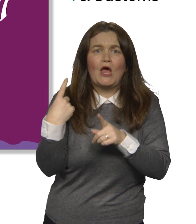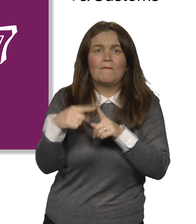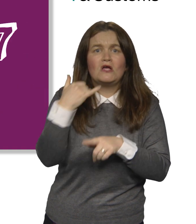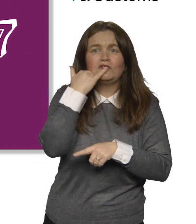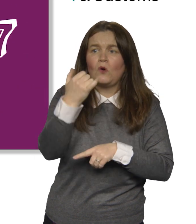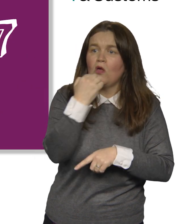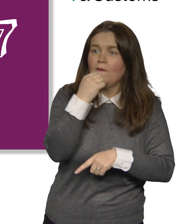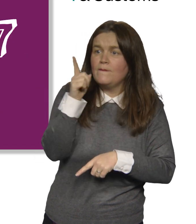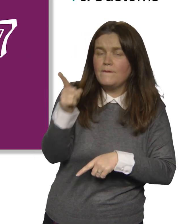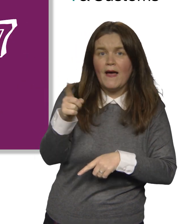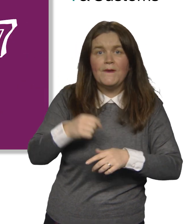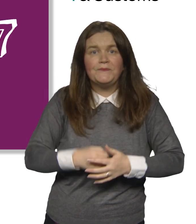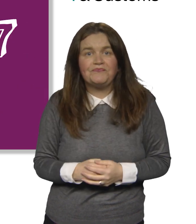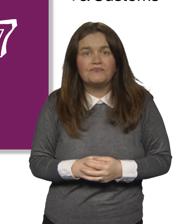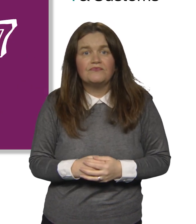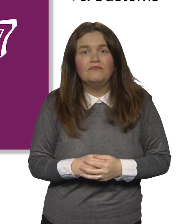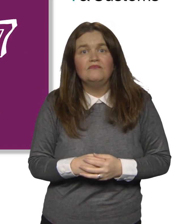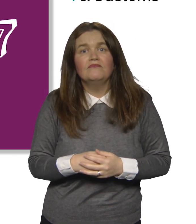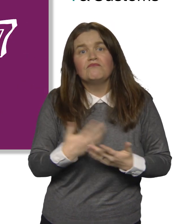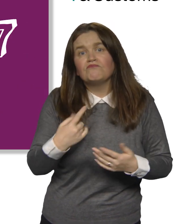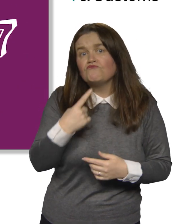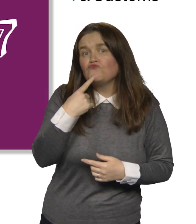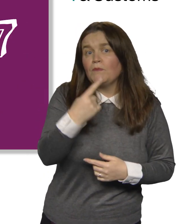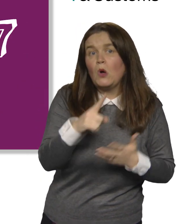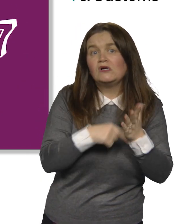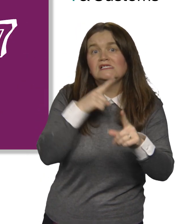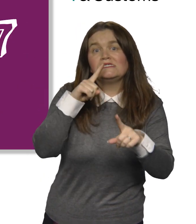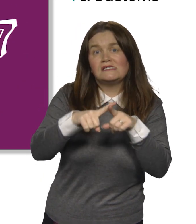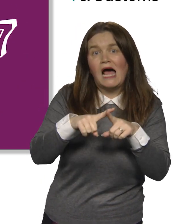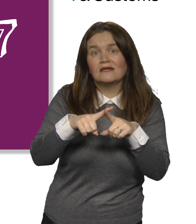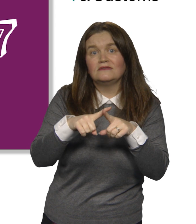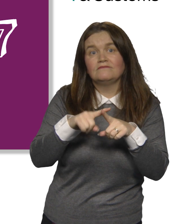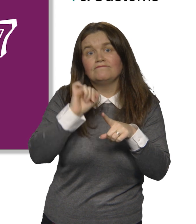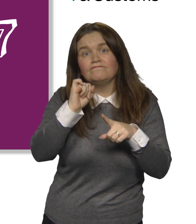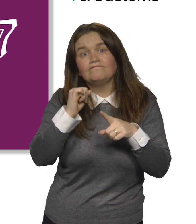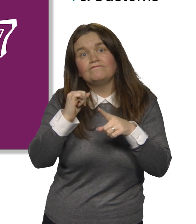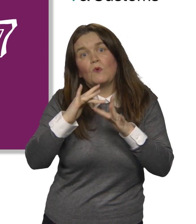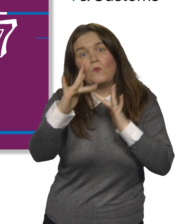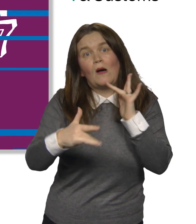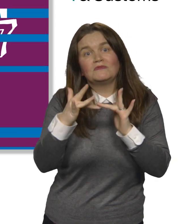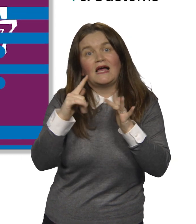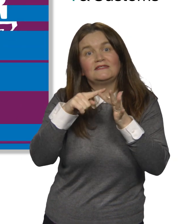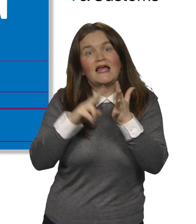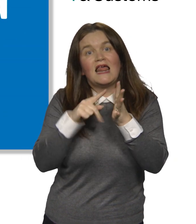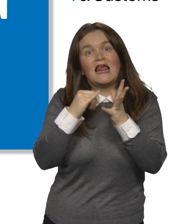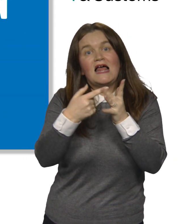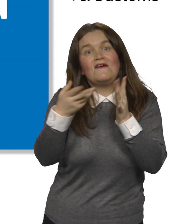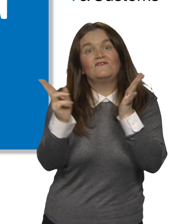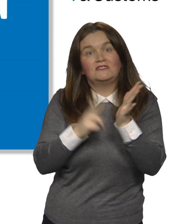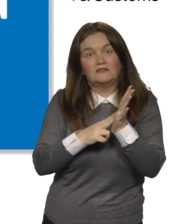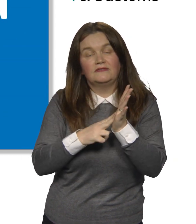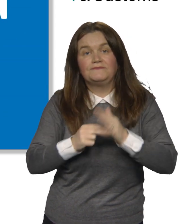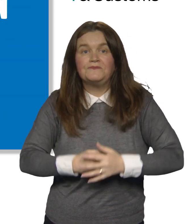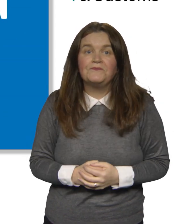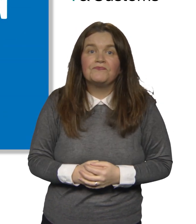HMRC by calling the confidential tax evasion hotline on 0800 788 887 or by going to the Reporting